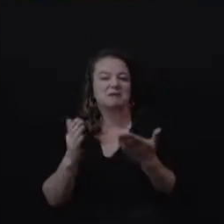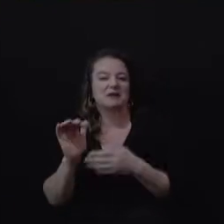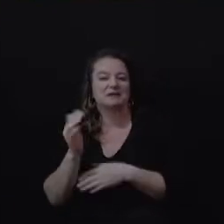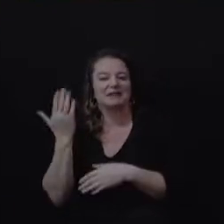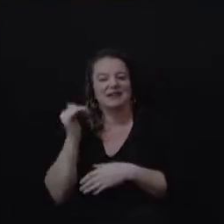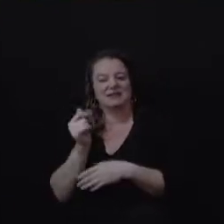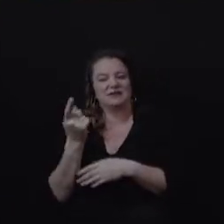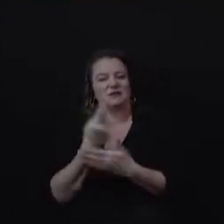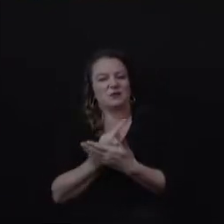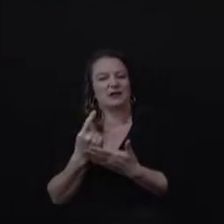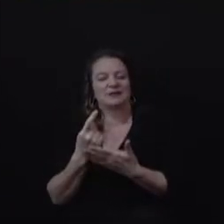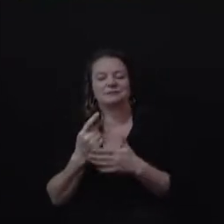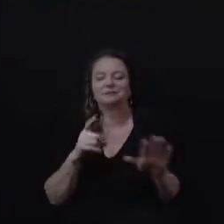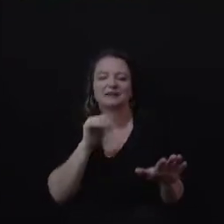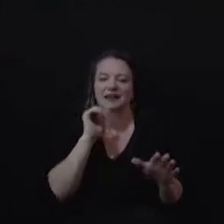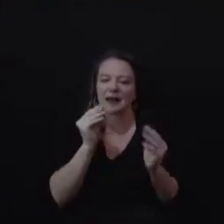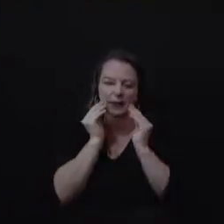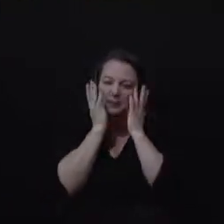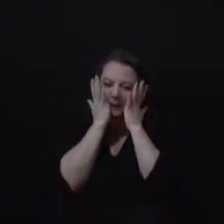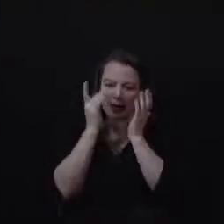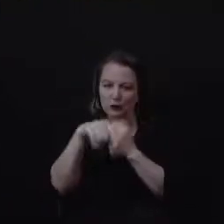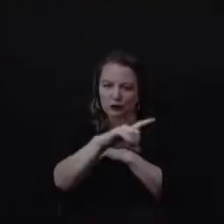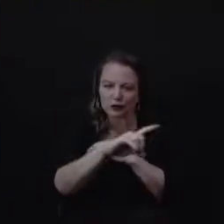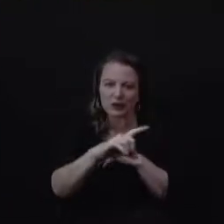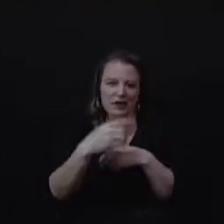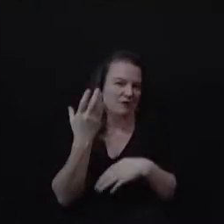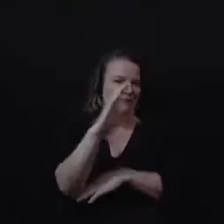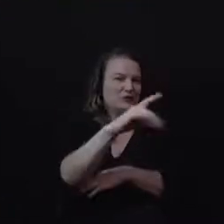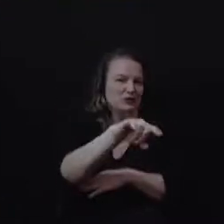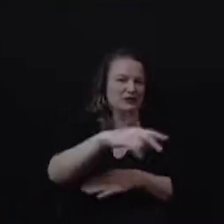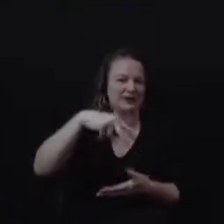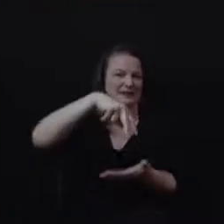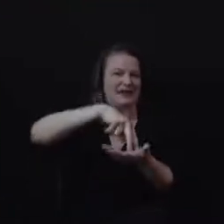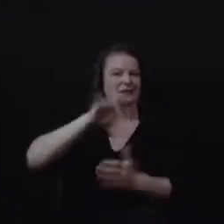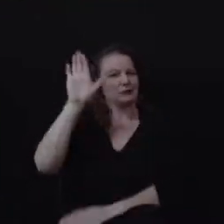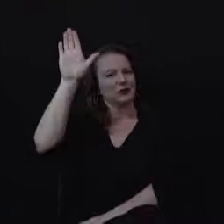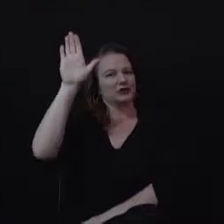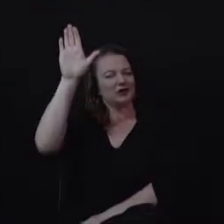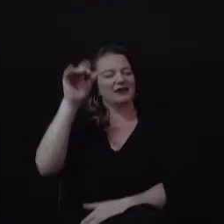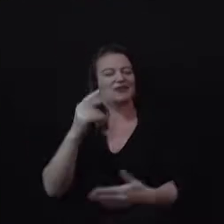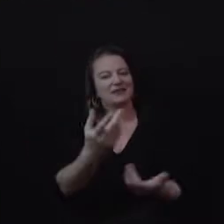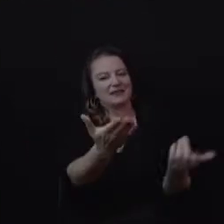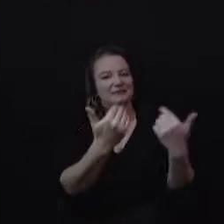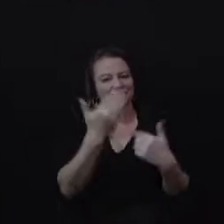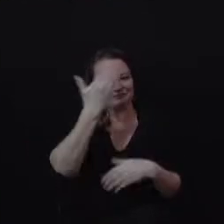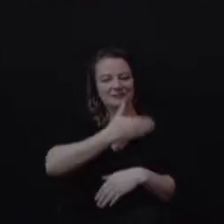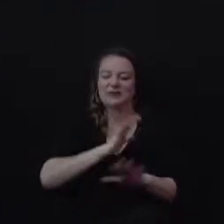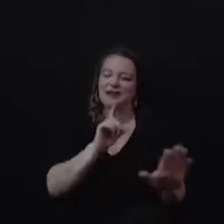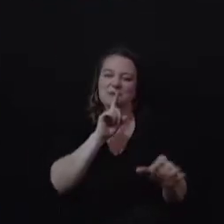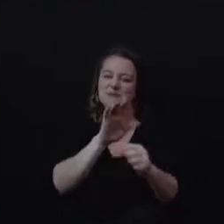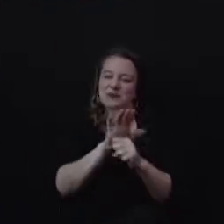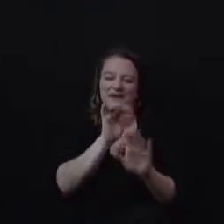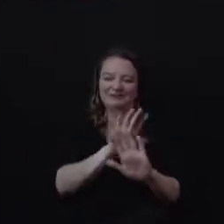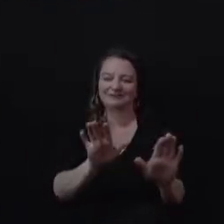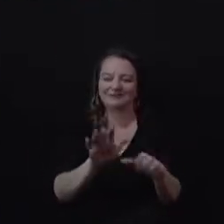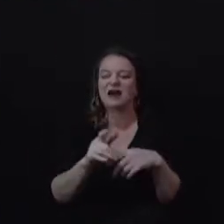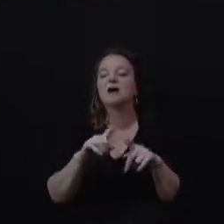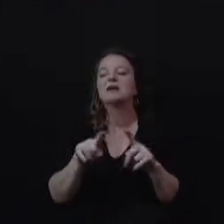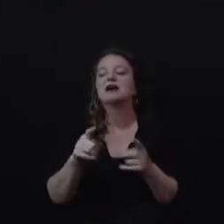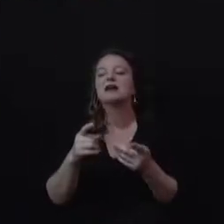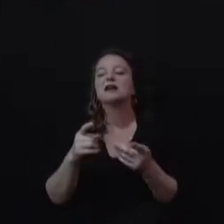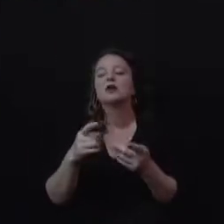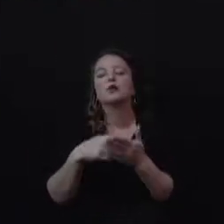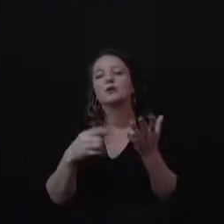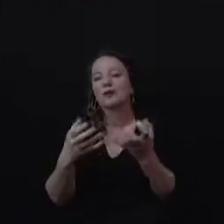weeks, we're not going to embarrass you at all. We're not going to make you stand or raise your hand or come down front, I promise. But what we do want you to do